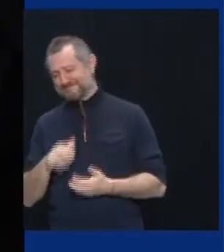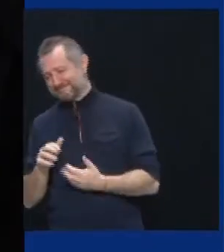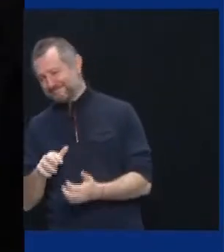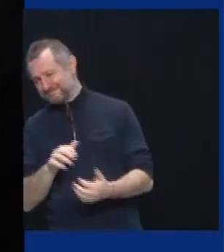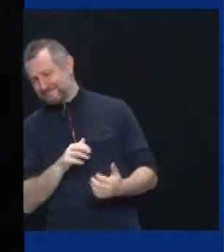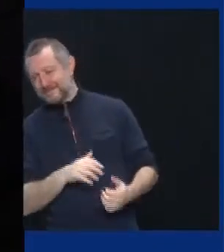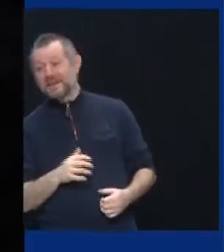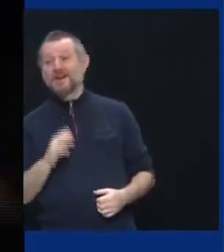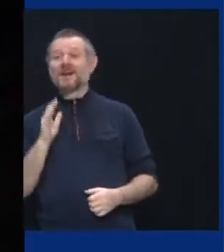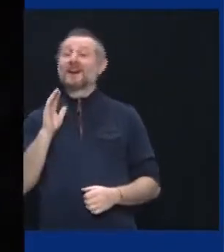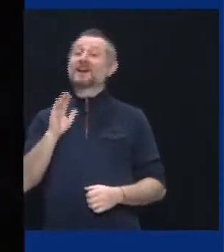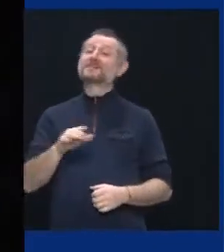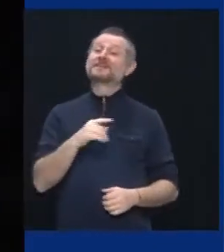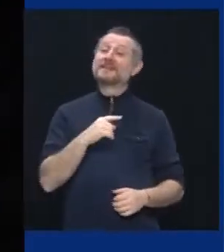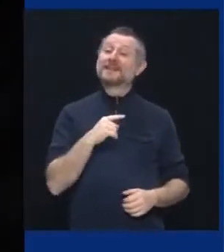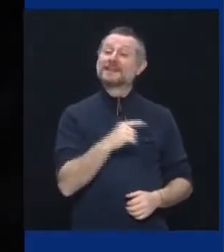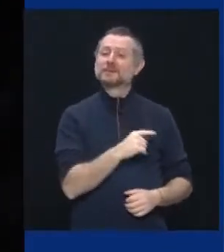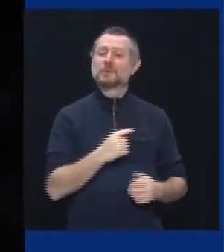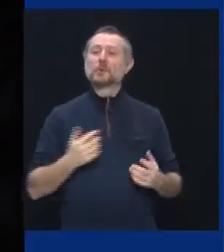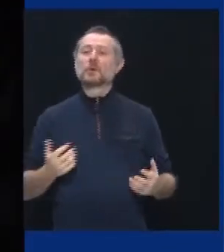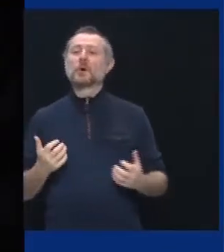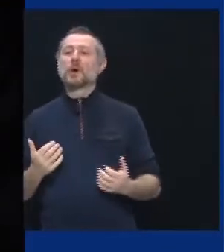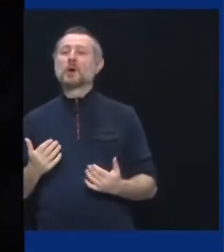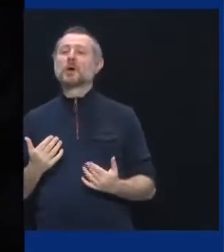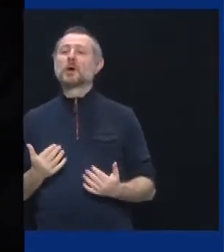He held out for 4 months,